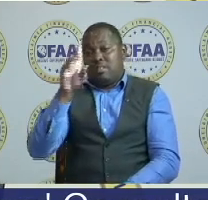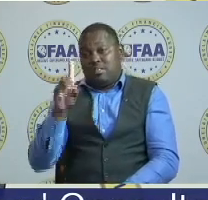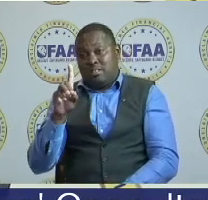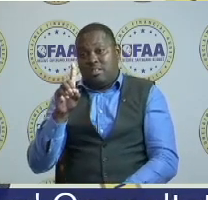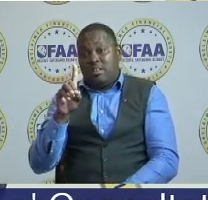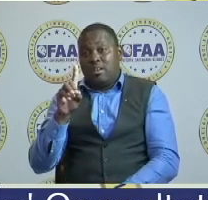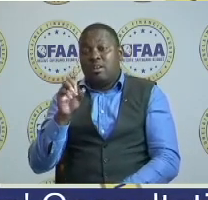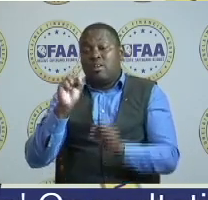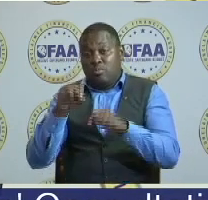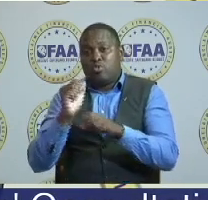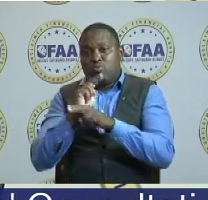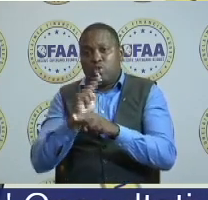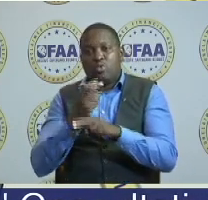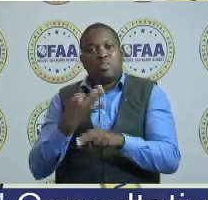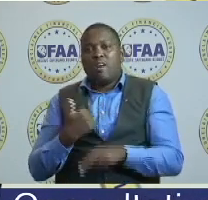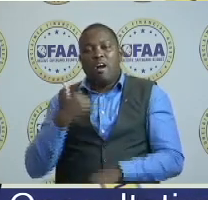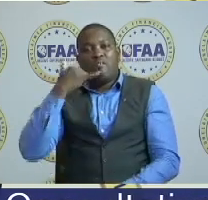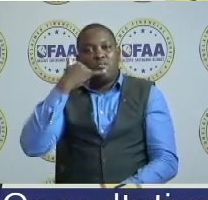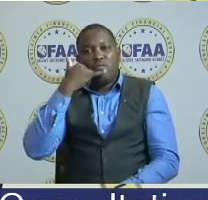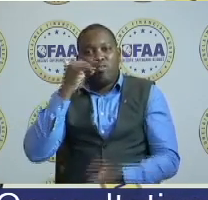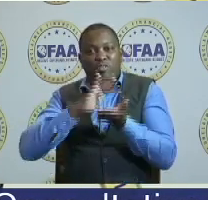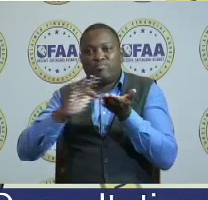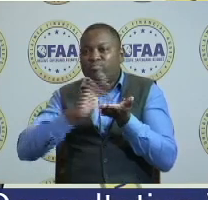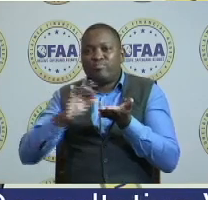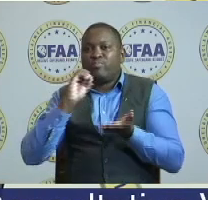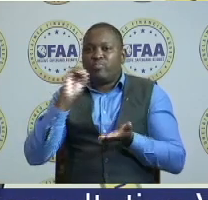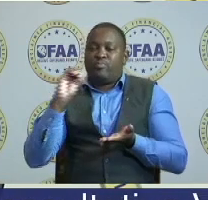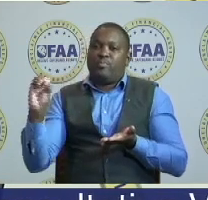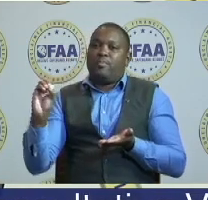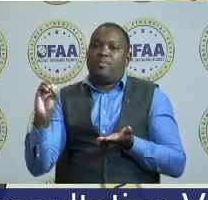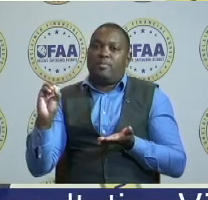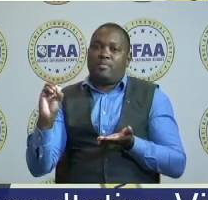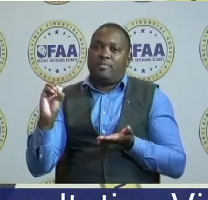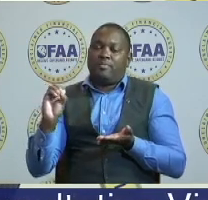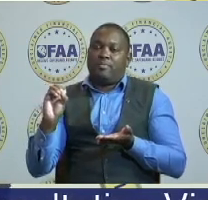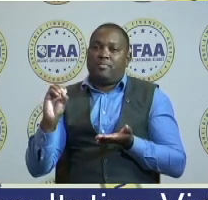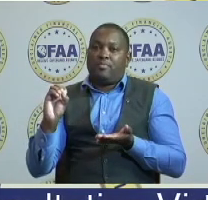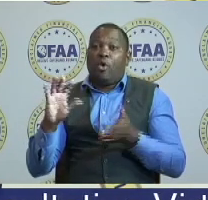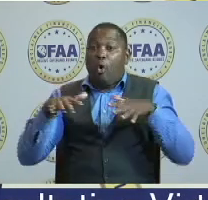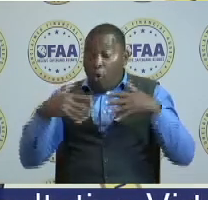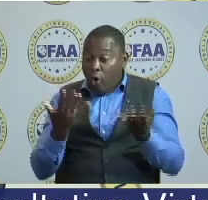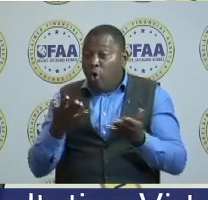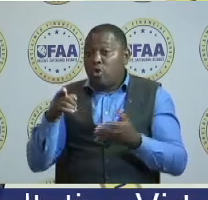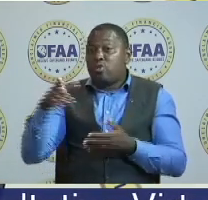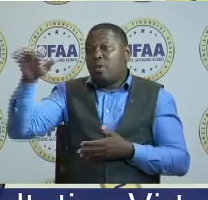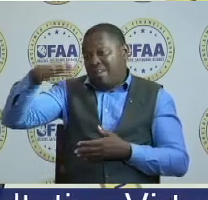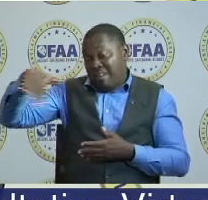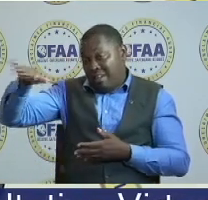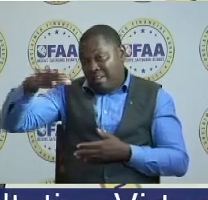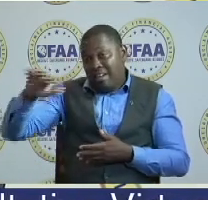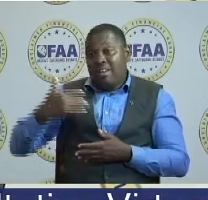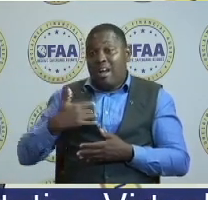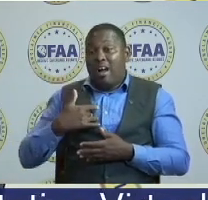a smartphone or if you are in another part of the country where there's no access